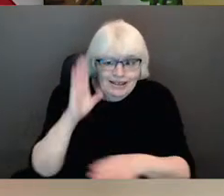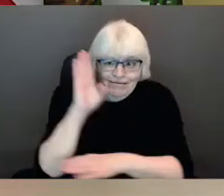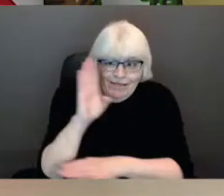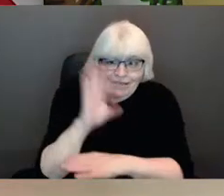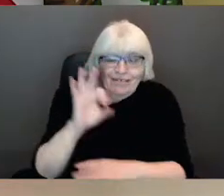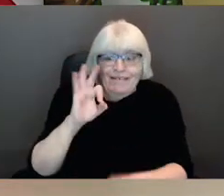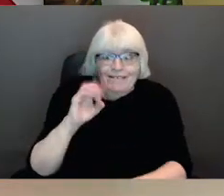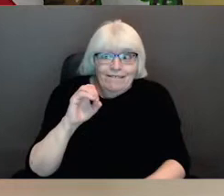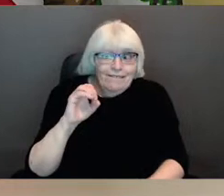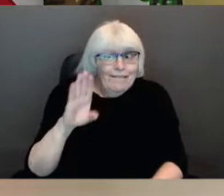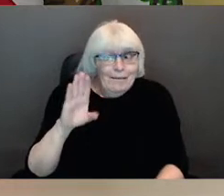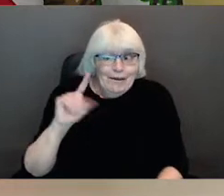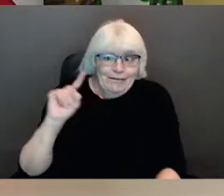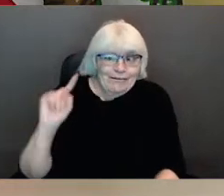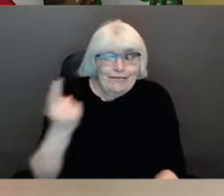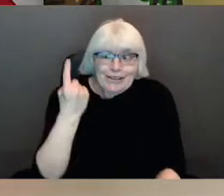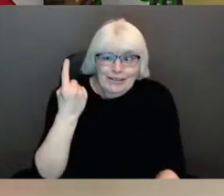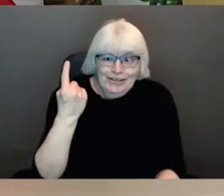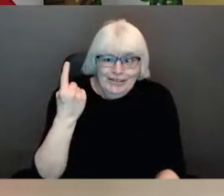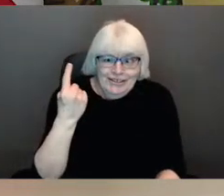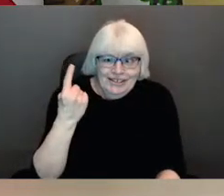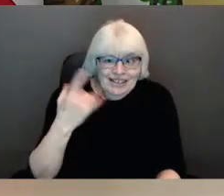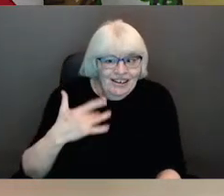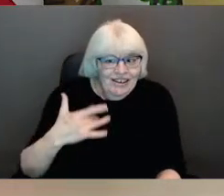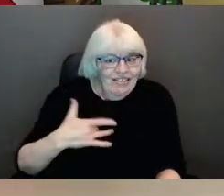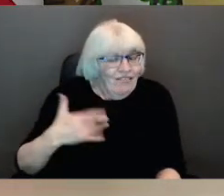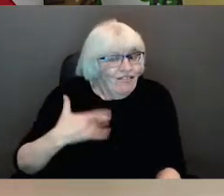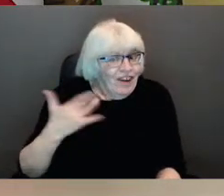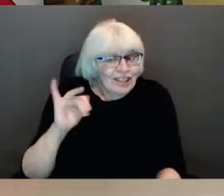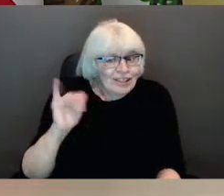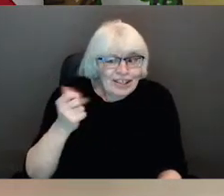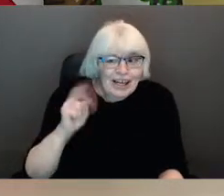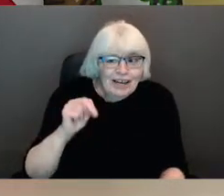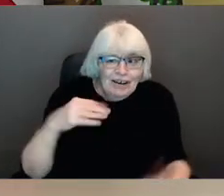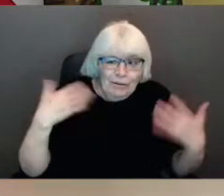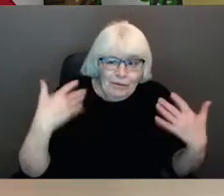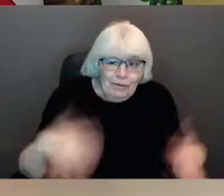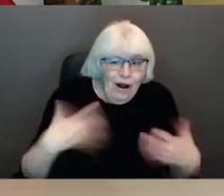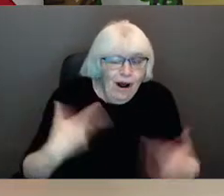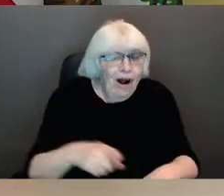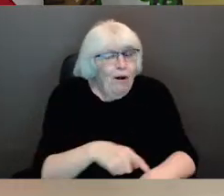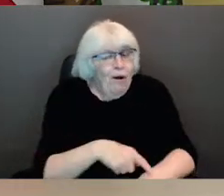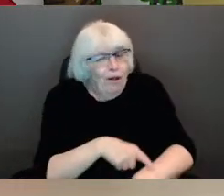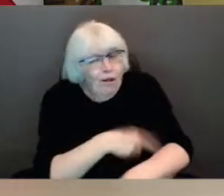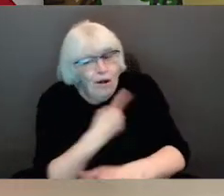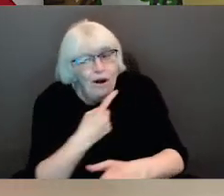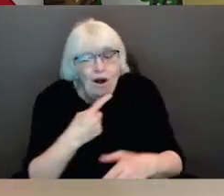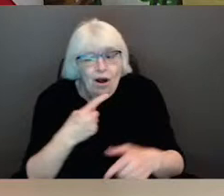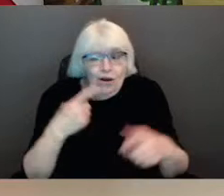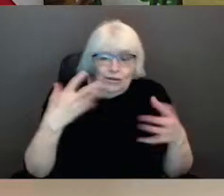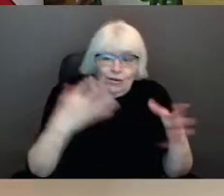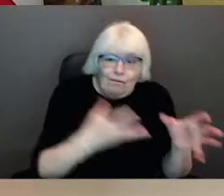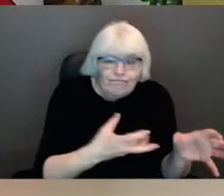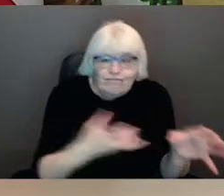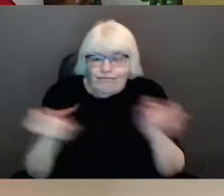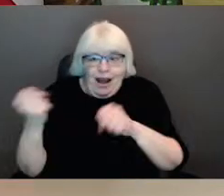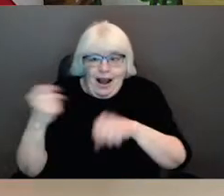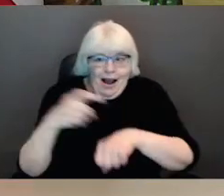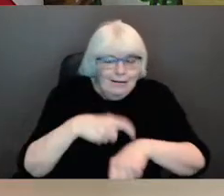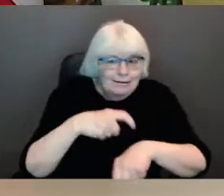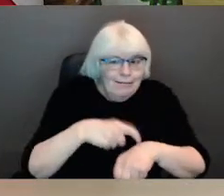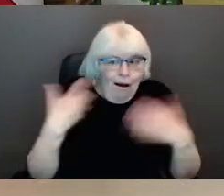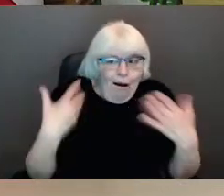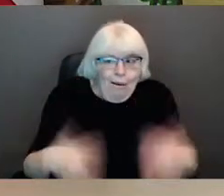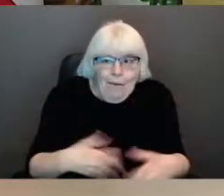gone quickly, January has felt like a long month. And I think it's okay. The Premier referenced it's been such a